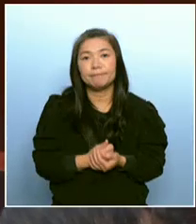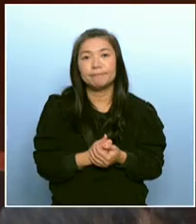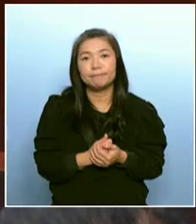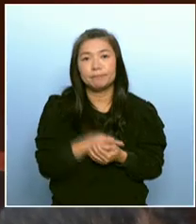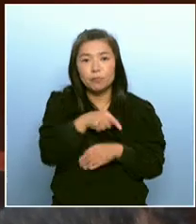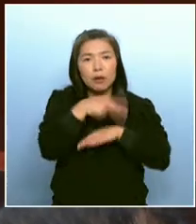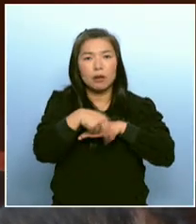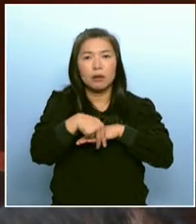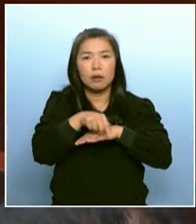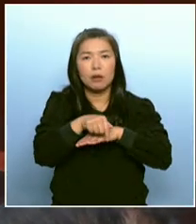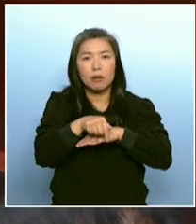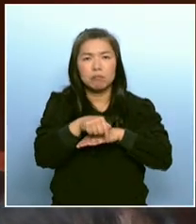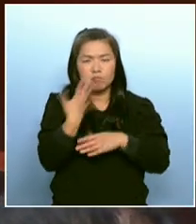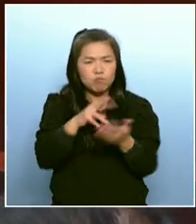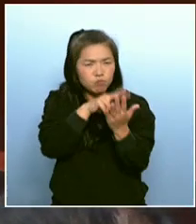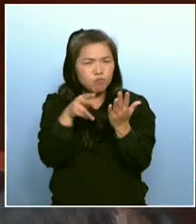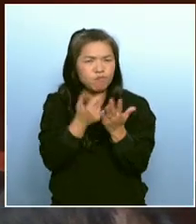Chair.